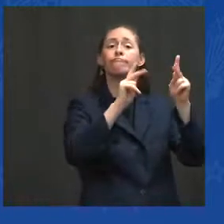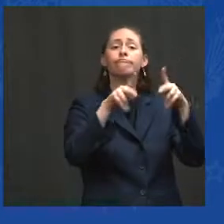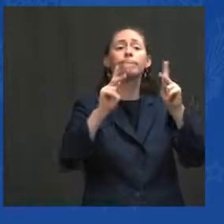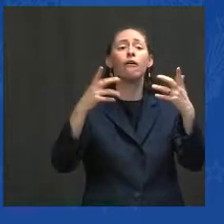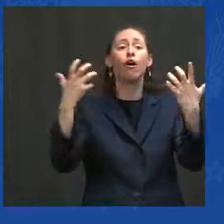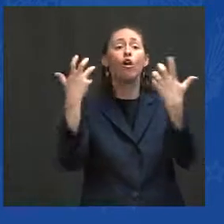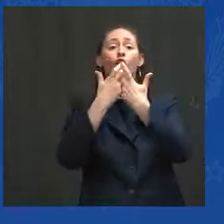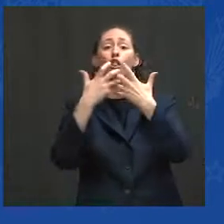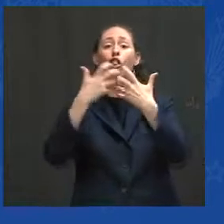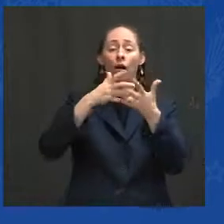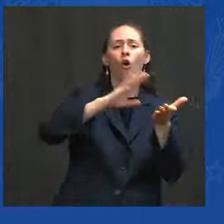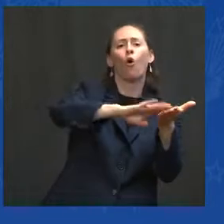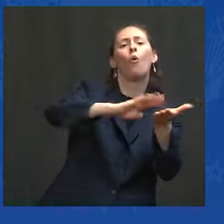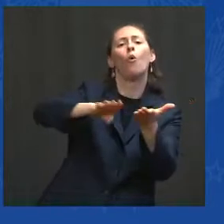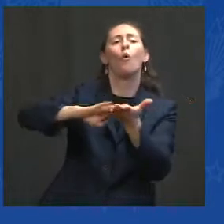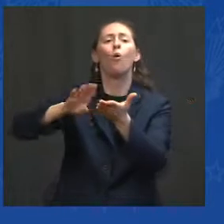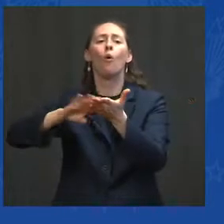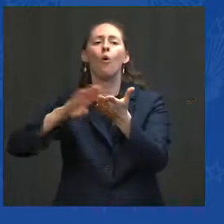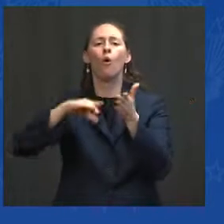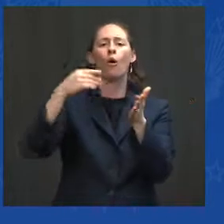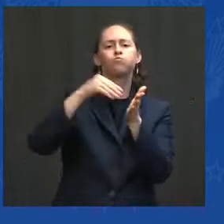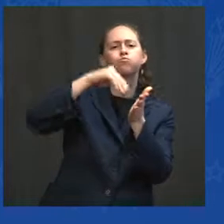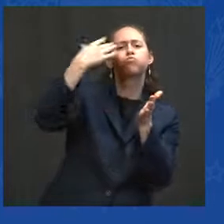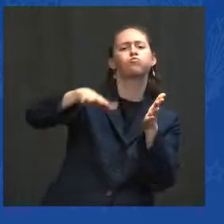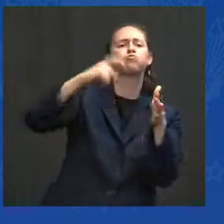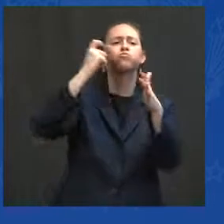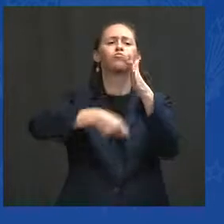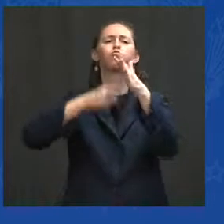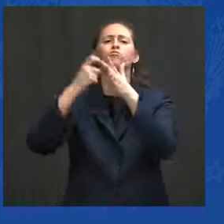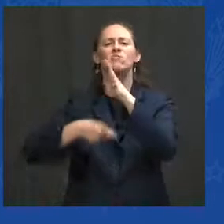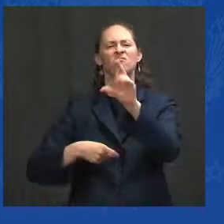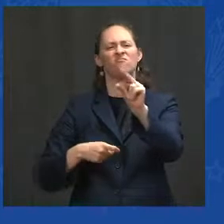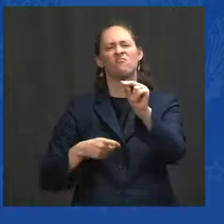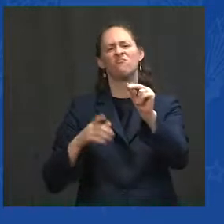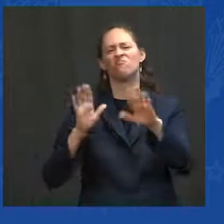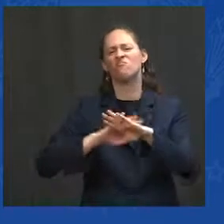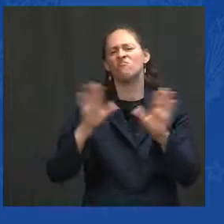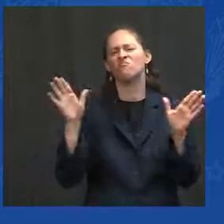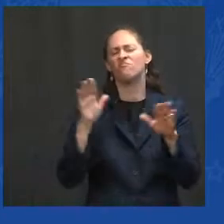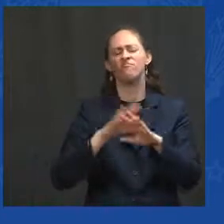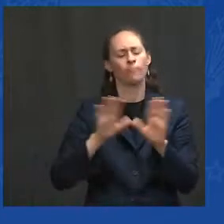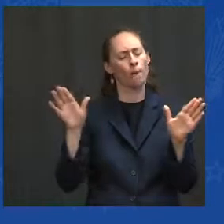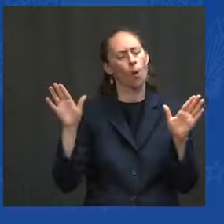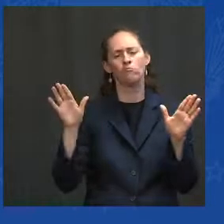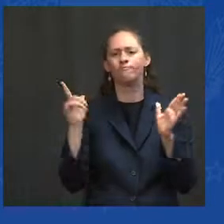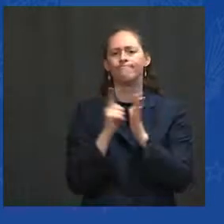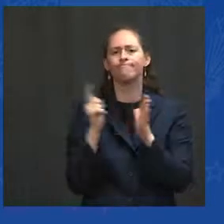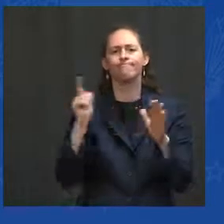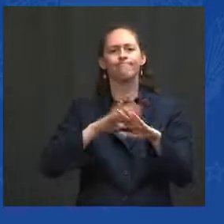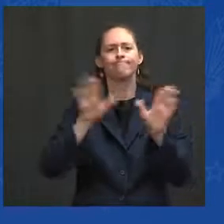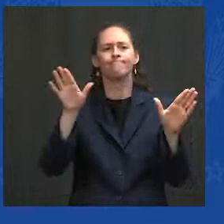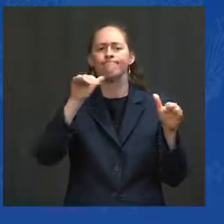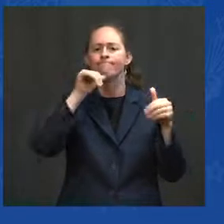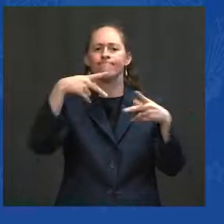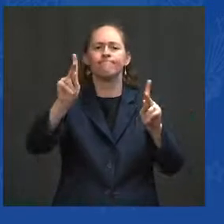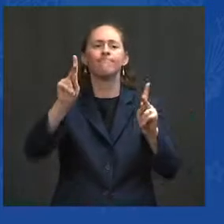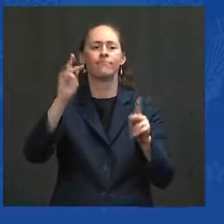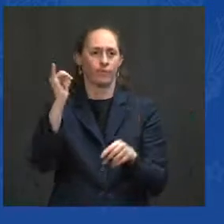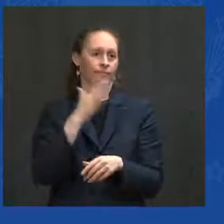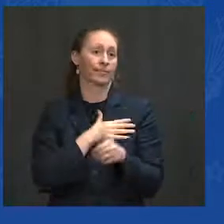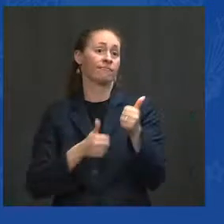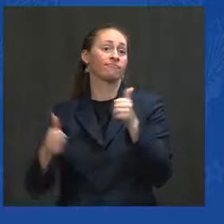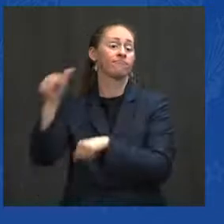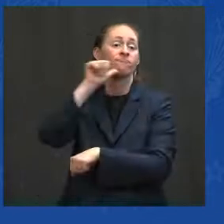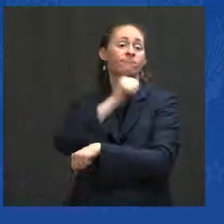higher prices, fewer options for workers and consumers alike. My executive order includes 72